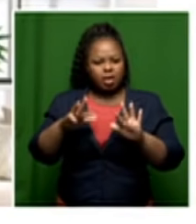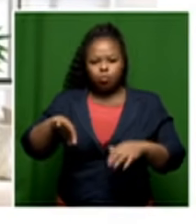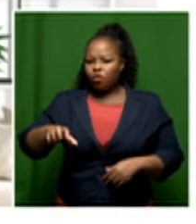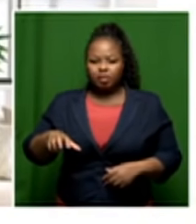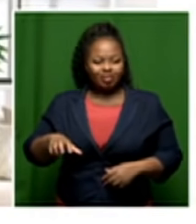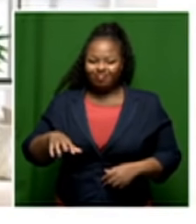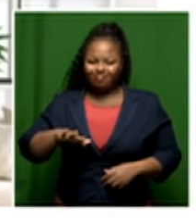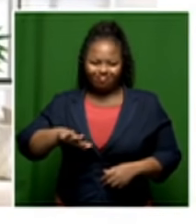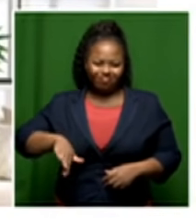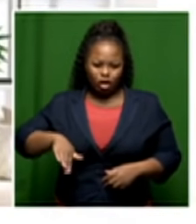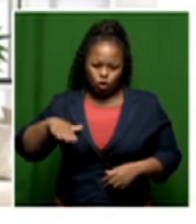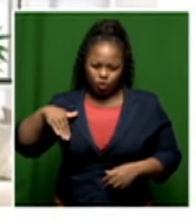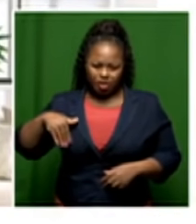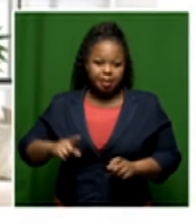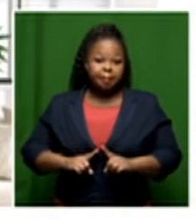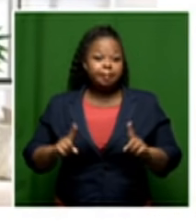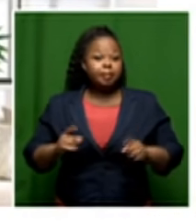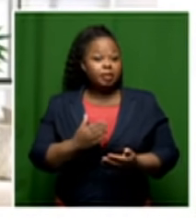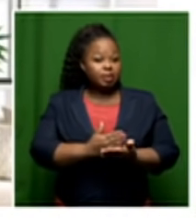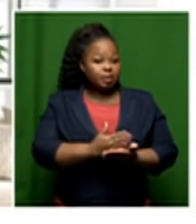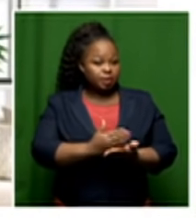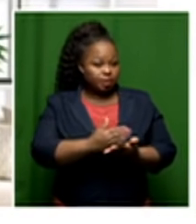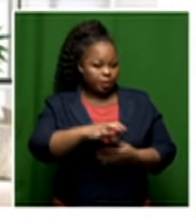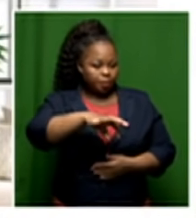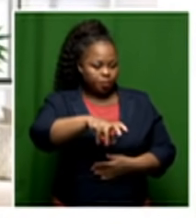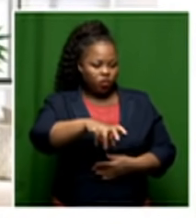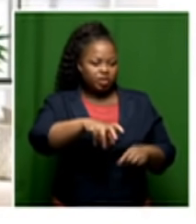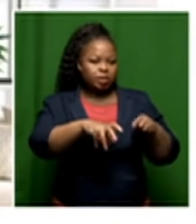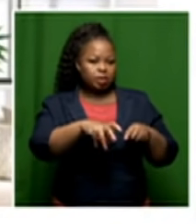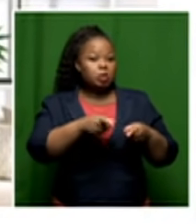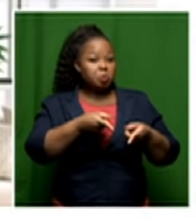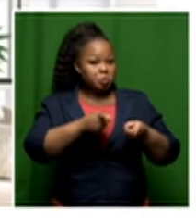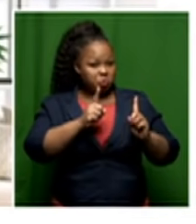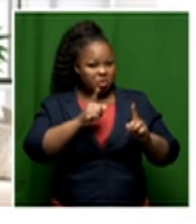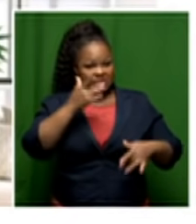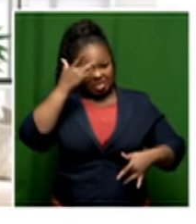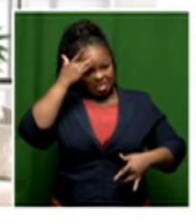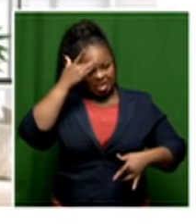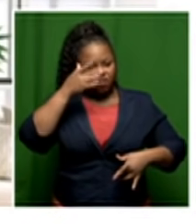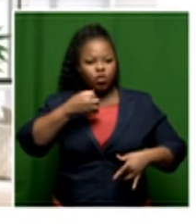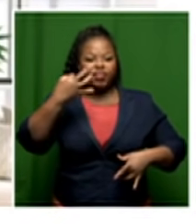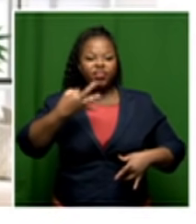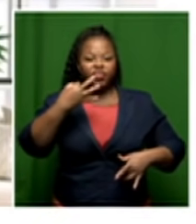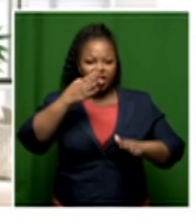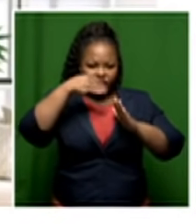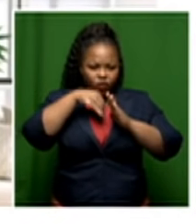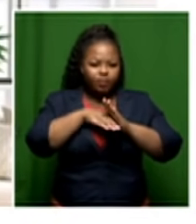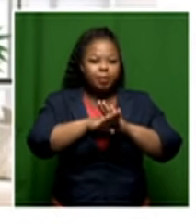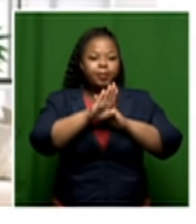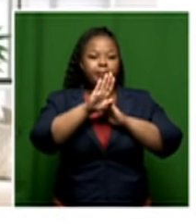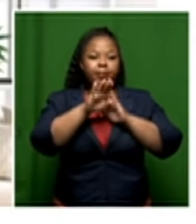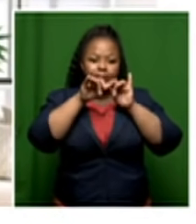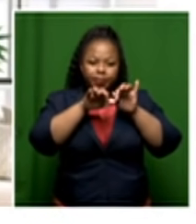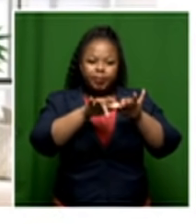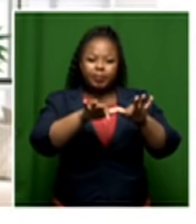provinces, one could say in those provinces they have actually hit, the third wave. But nationally, we have not yet gotten there.